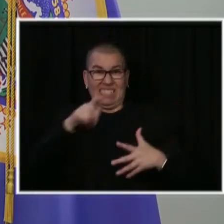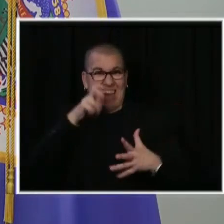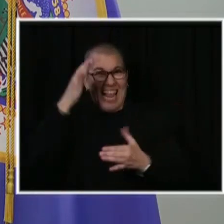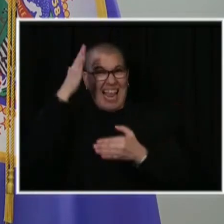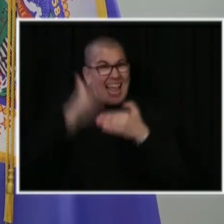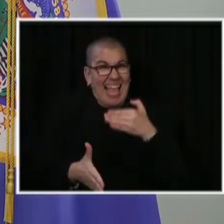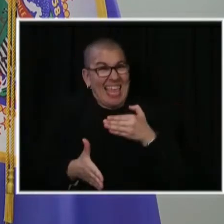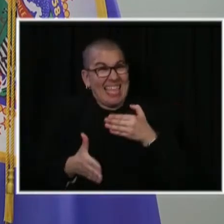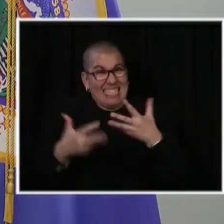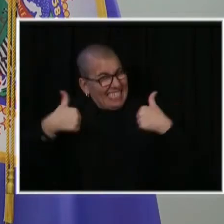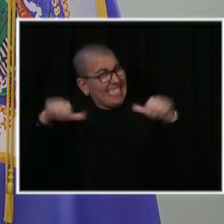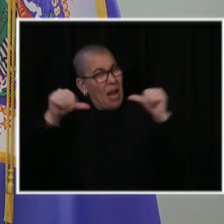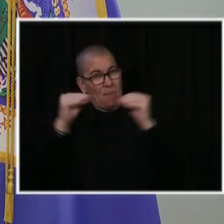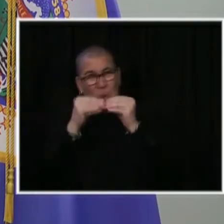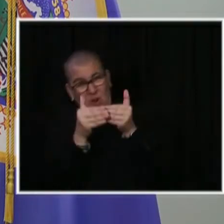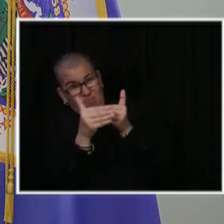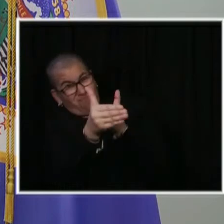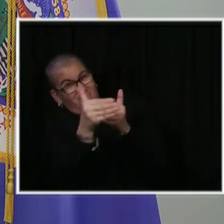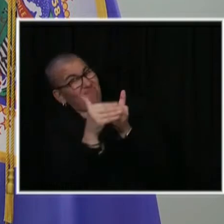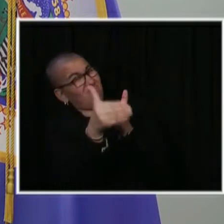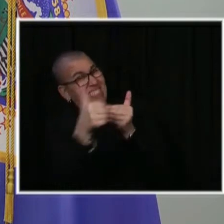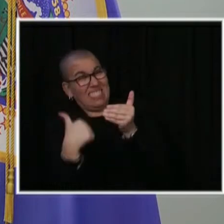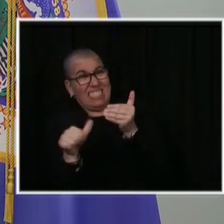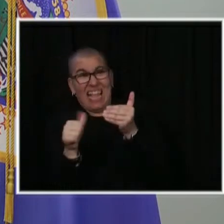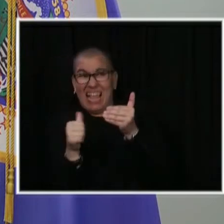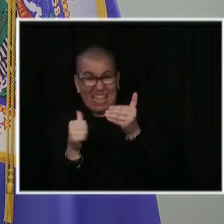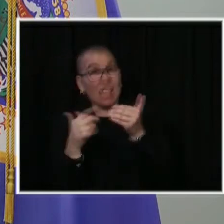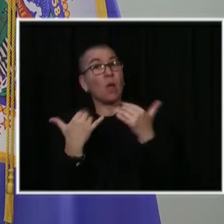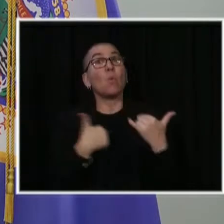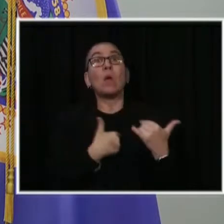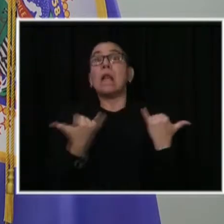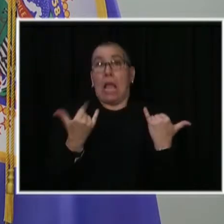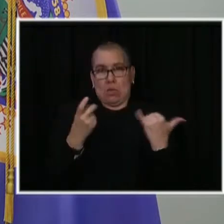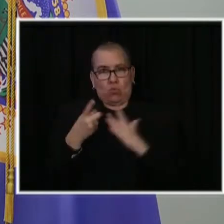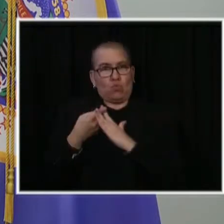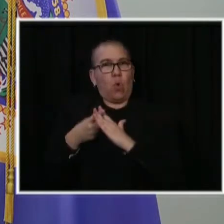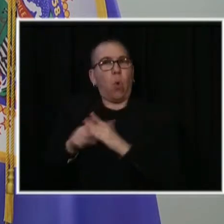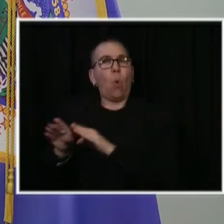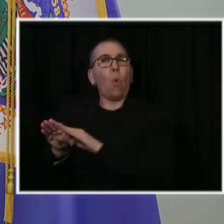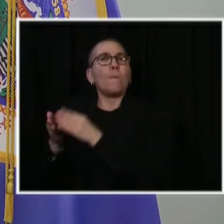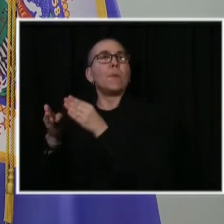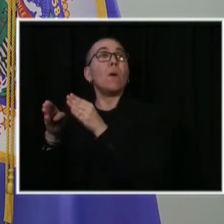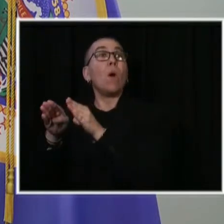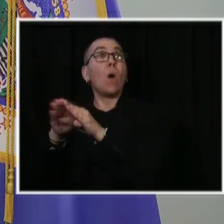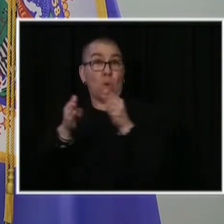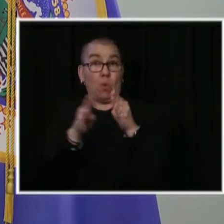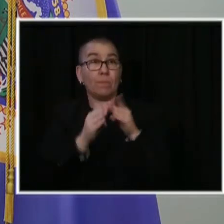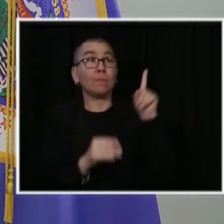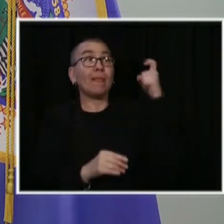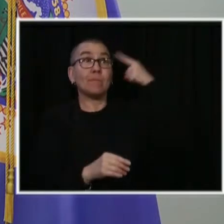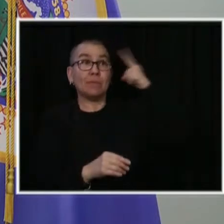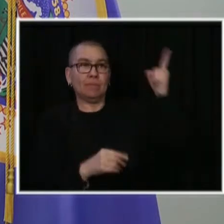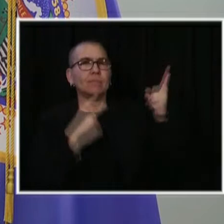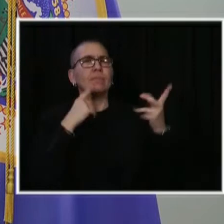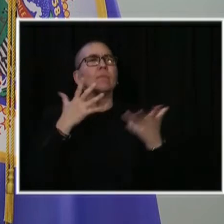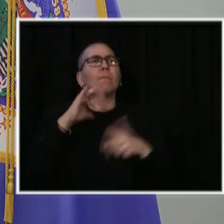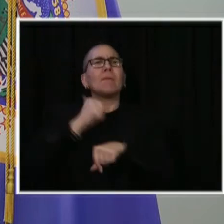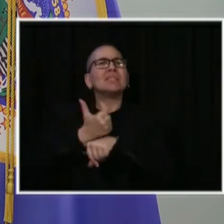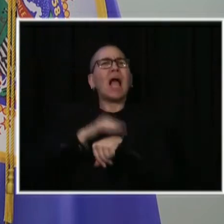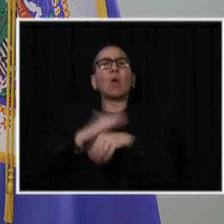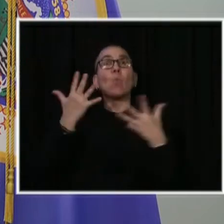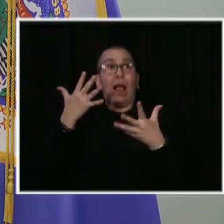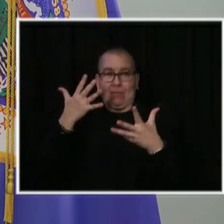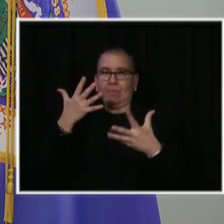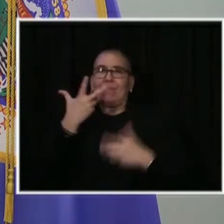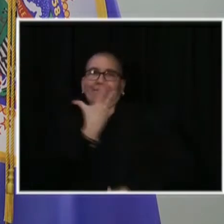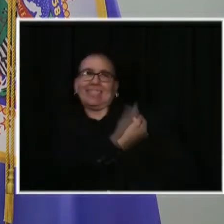forward now towards fully reopening Minnesota and ending COVID-19 restrictions. As the governor said, May 28th is that big date when restrictions will be